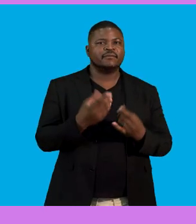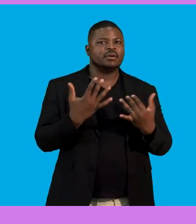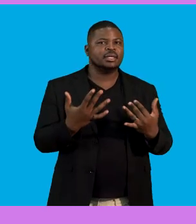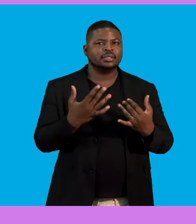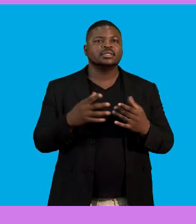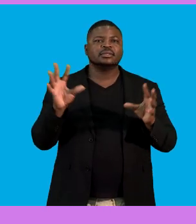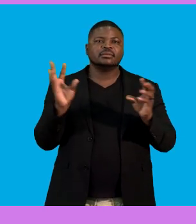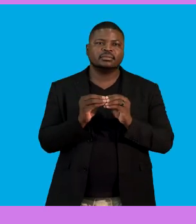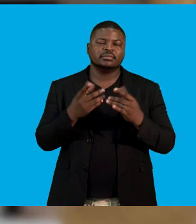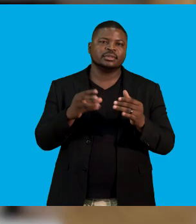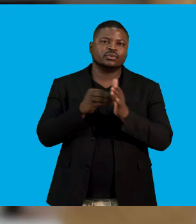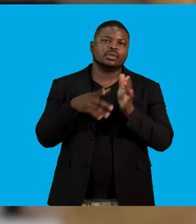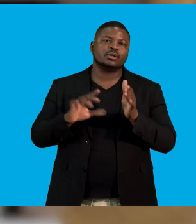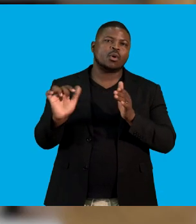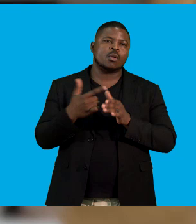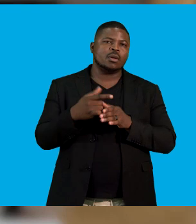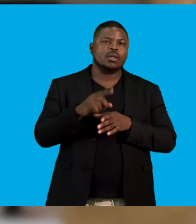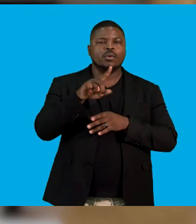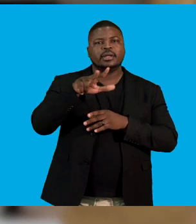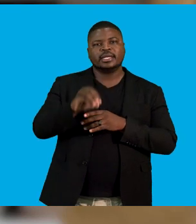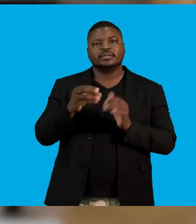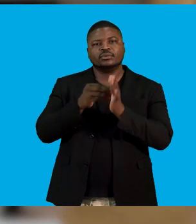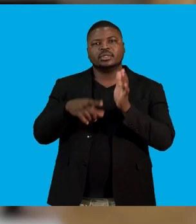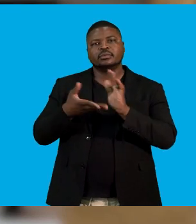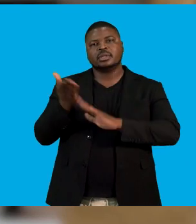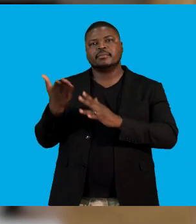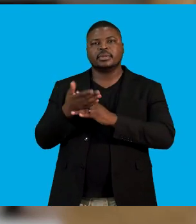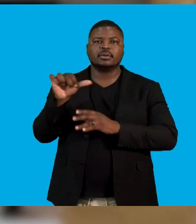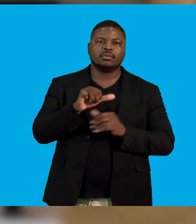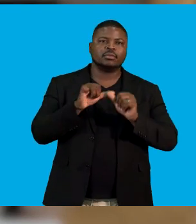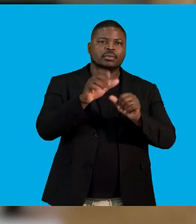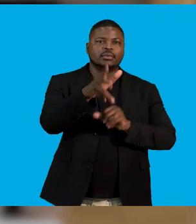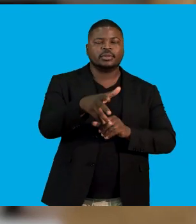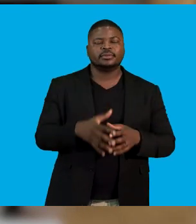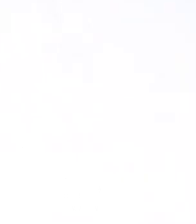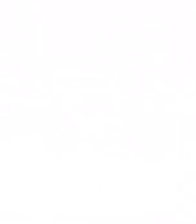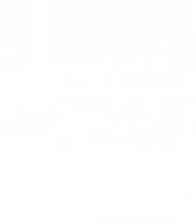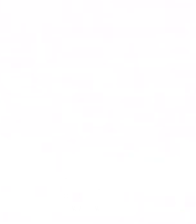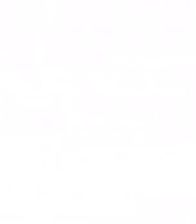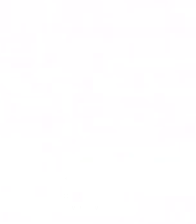grade 10. Okay, let's take a quick break and then we'll continue afterwards.